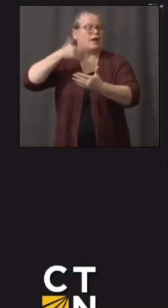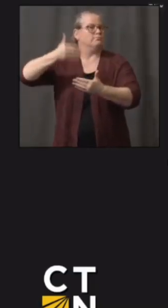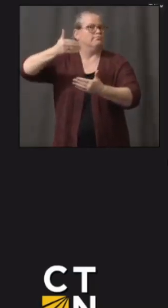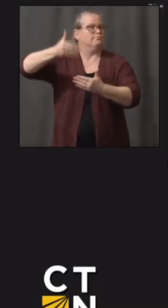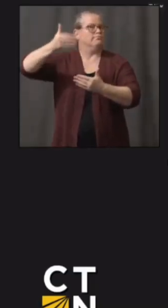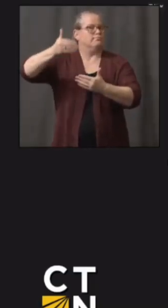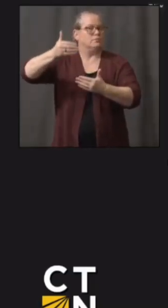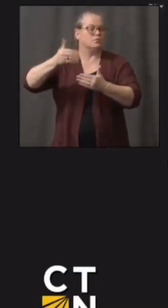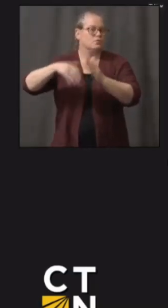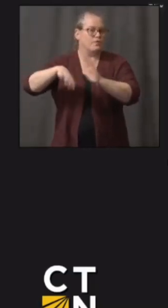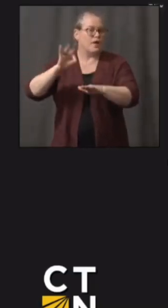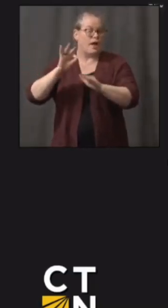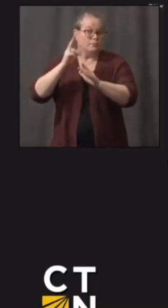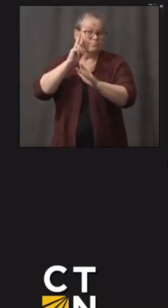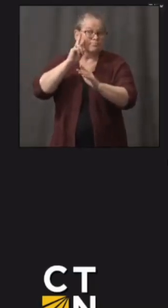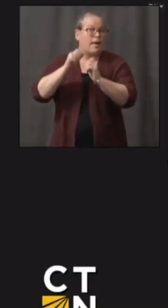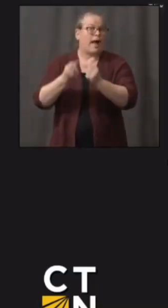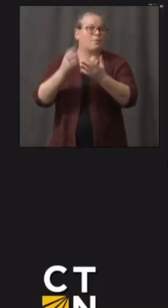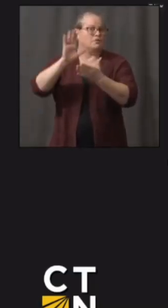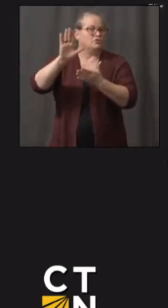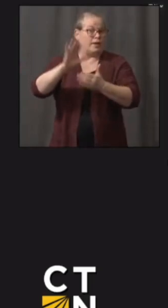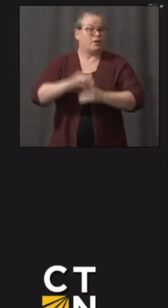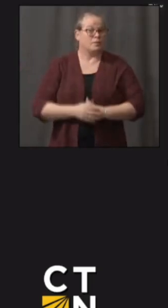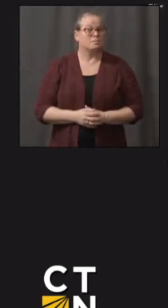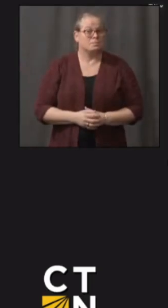News 12 Connecticut.